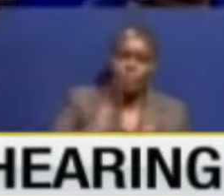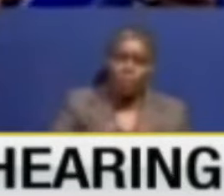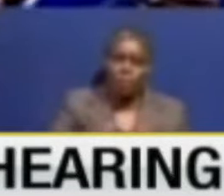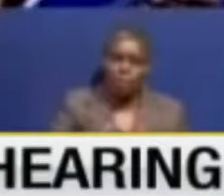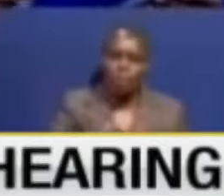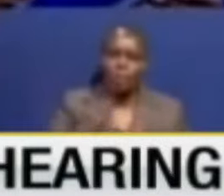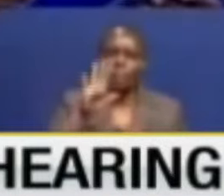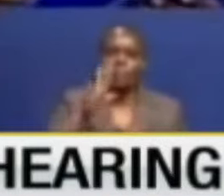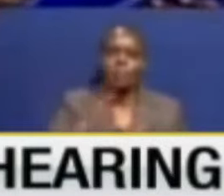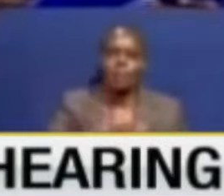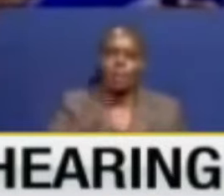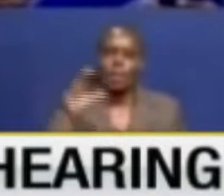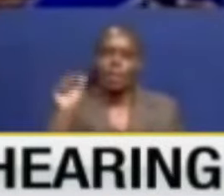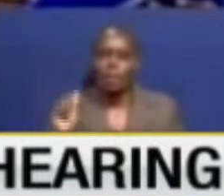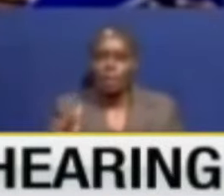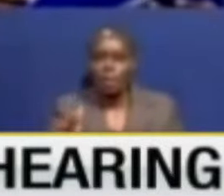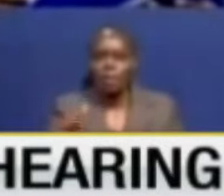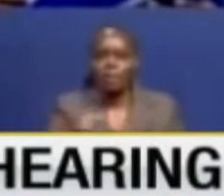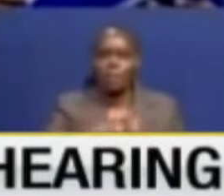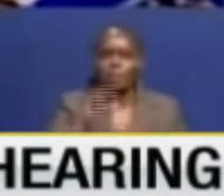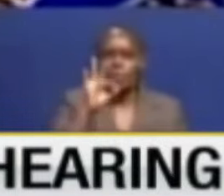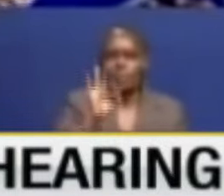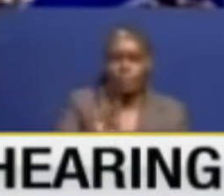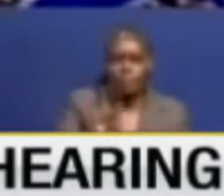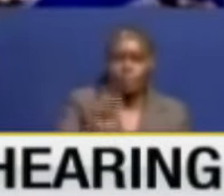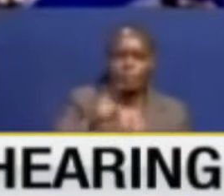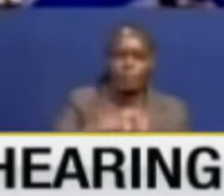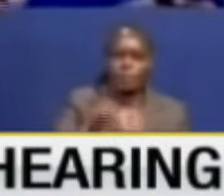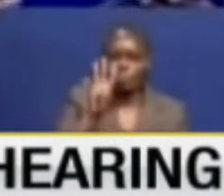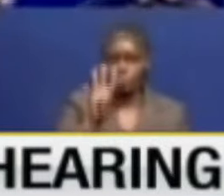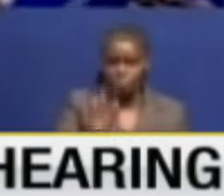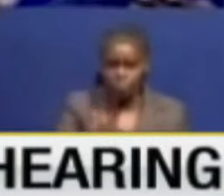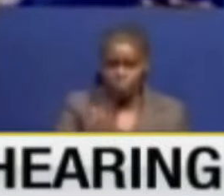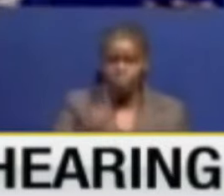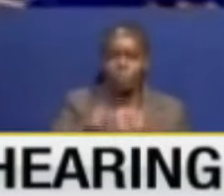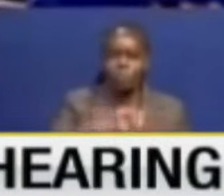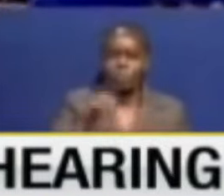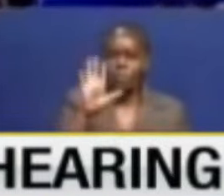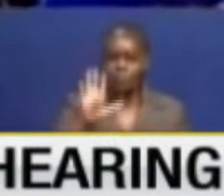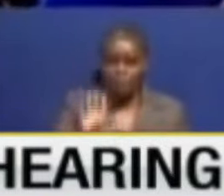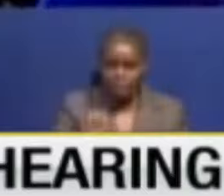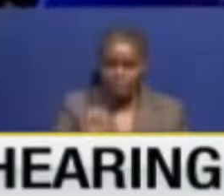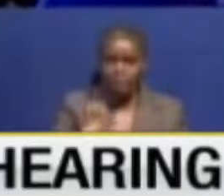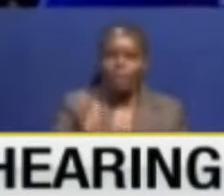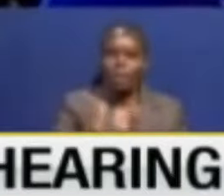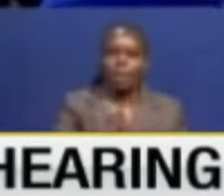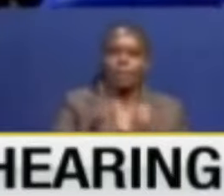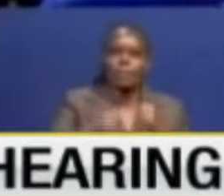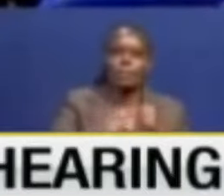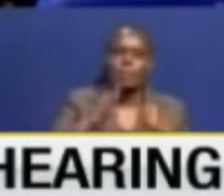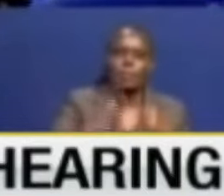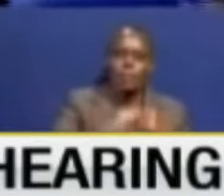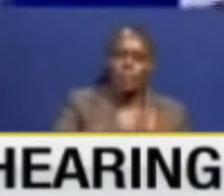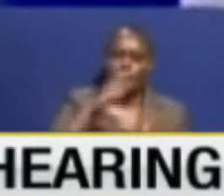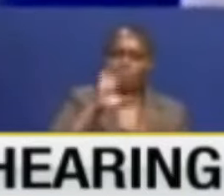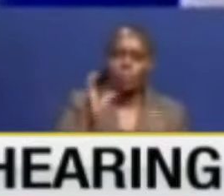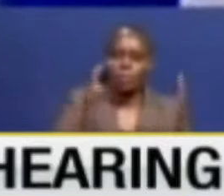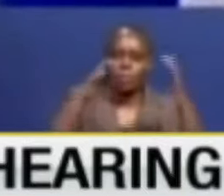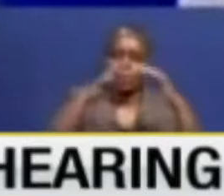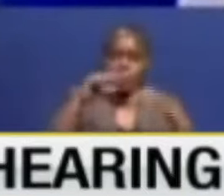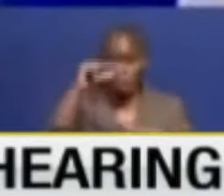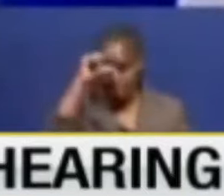59, 59A, 63, 64, 65, and 69 of the County Governments